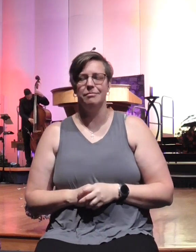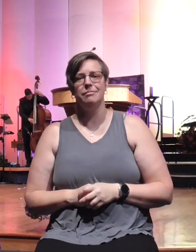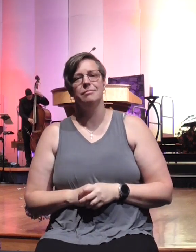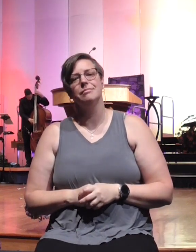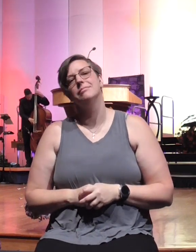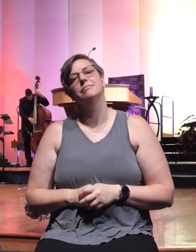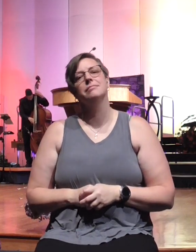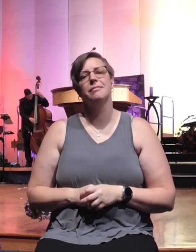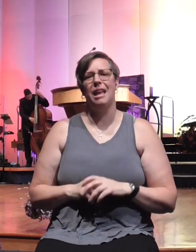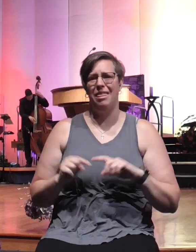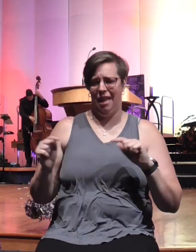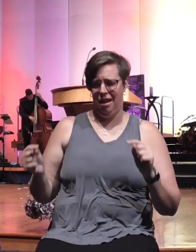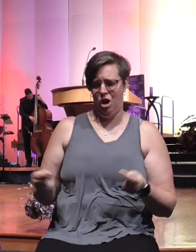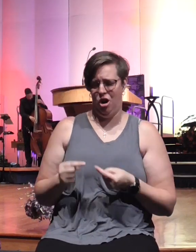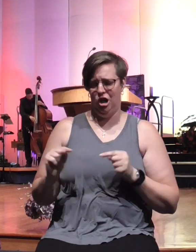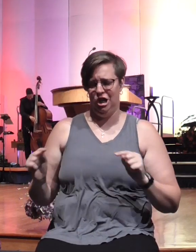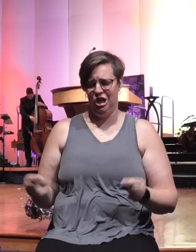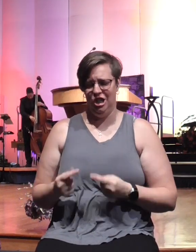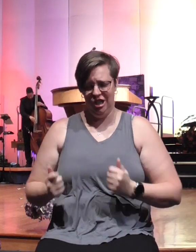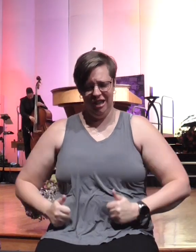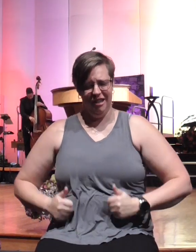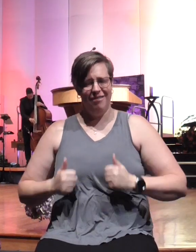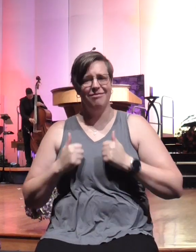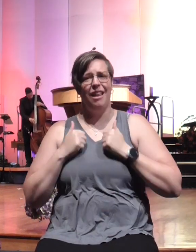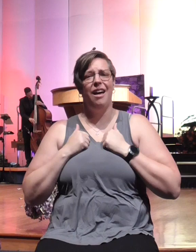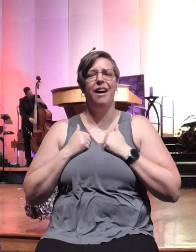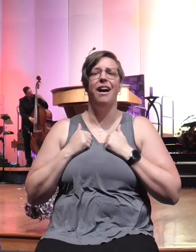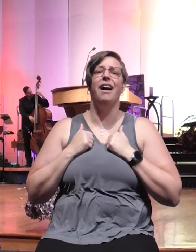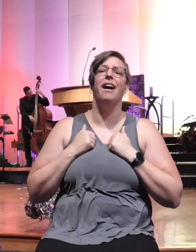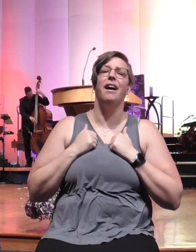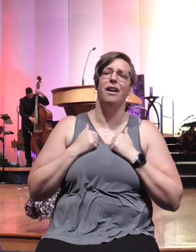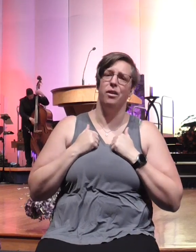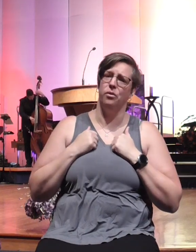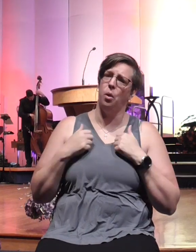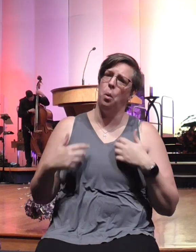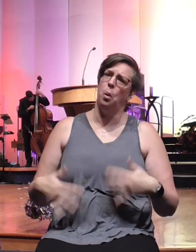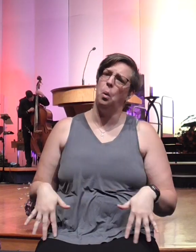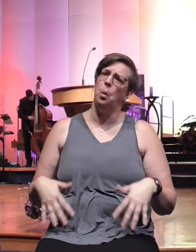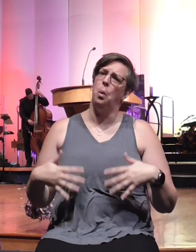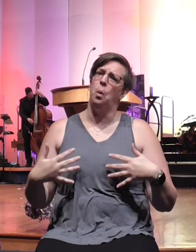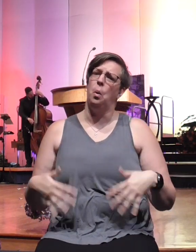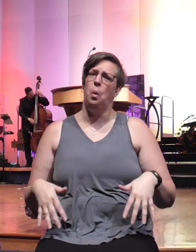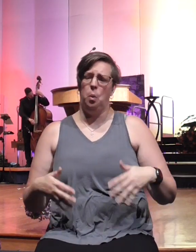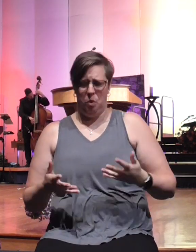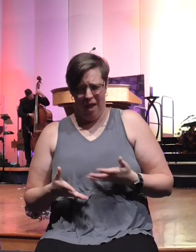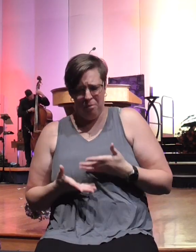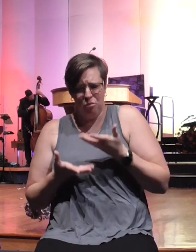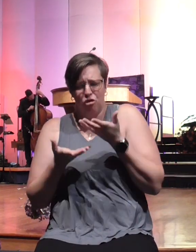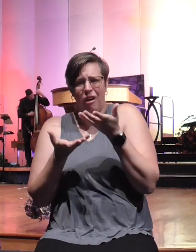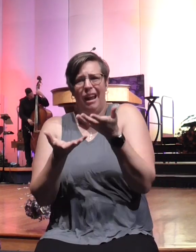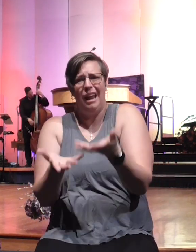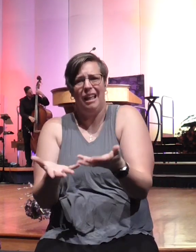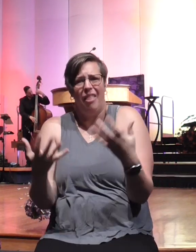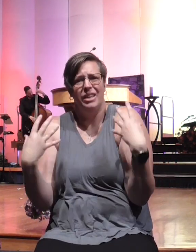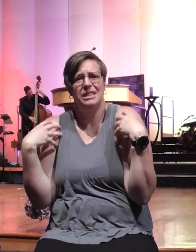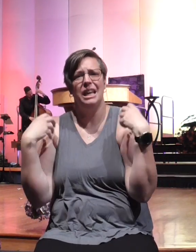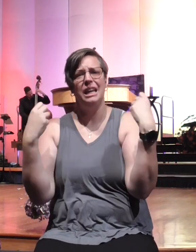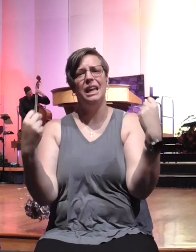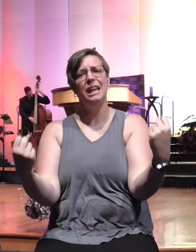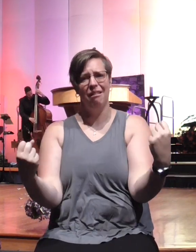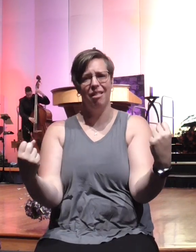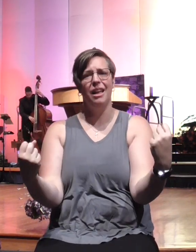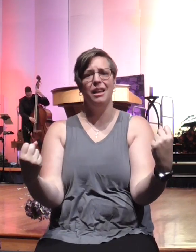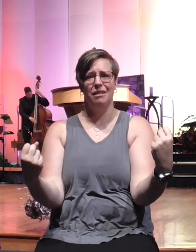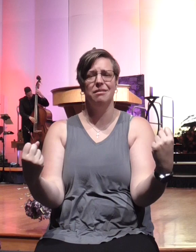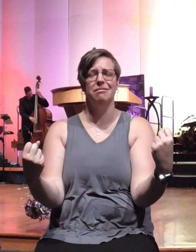and the wounds of life, oh, they bring healing, my